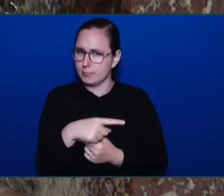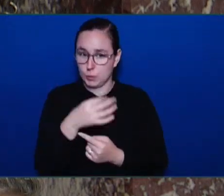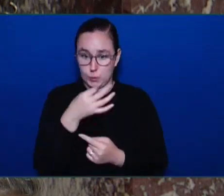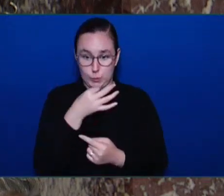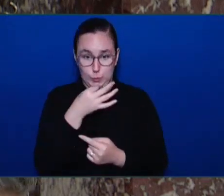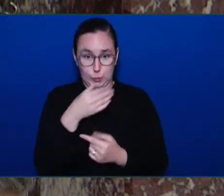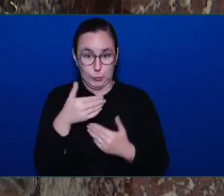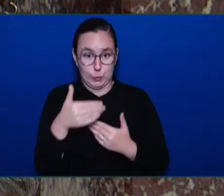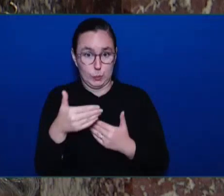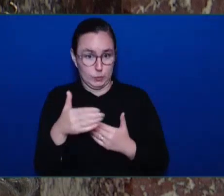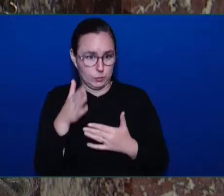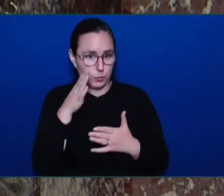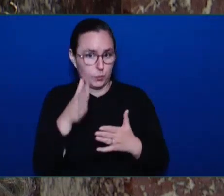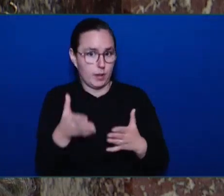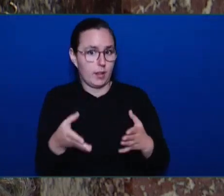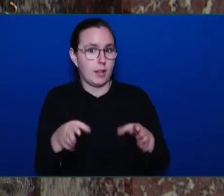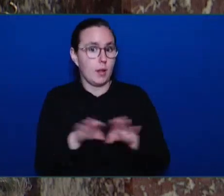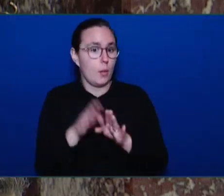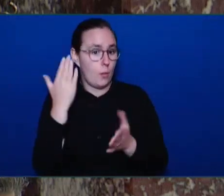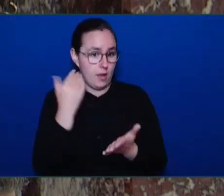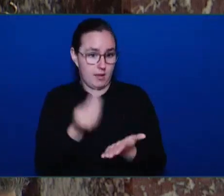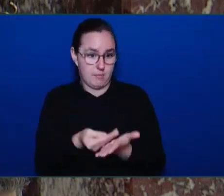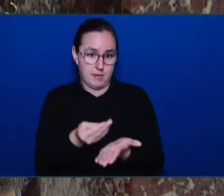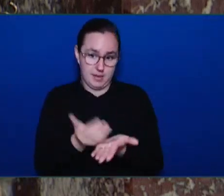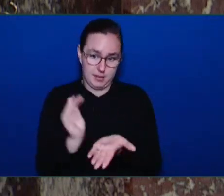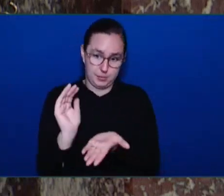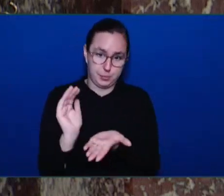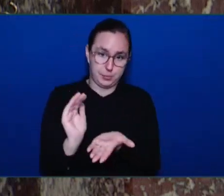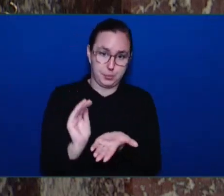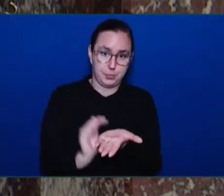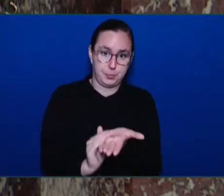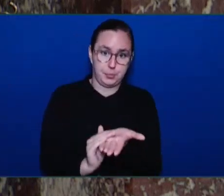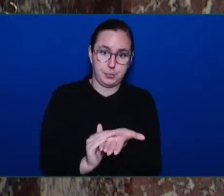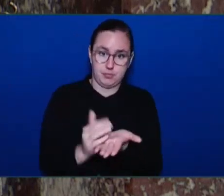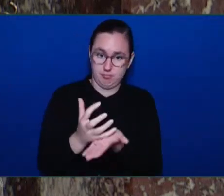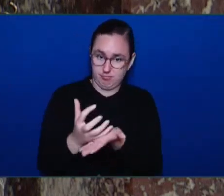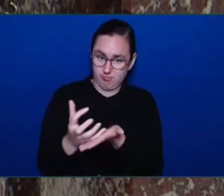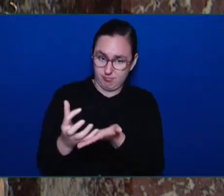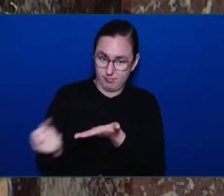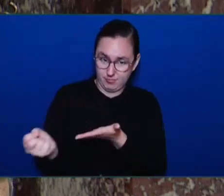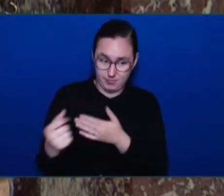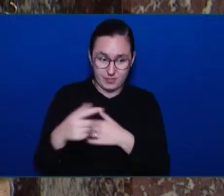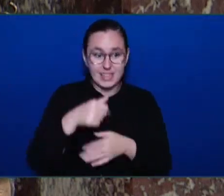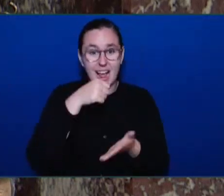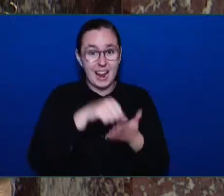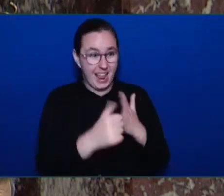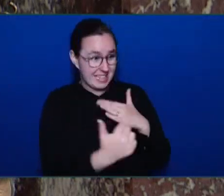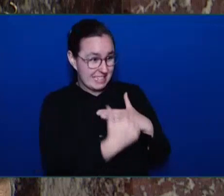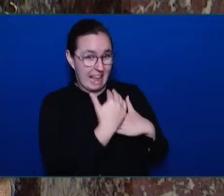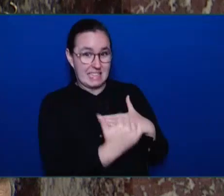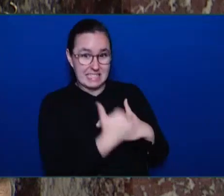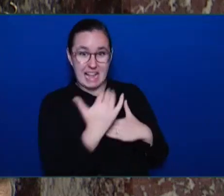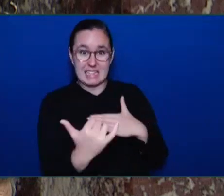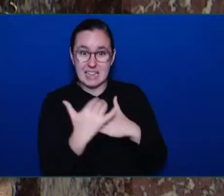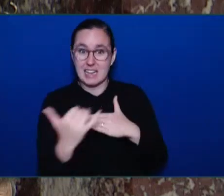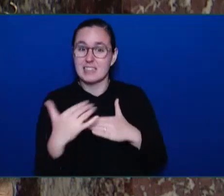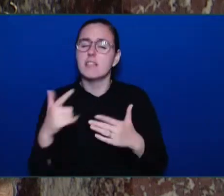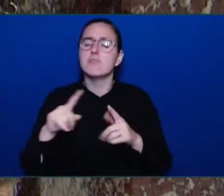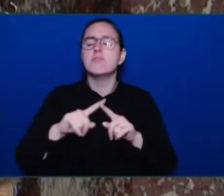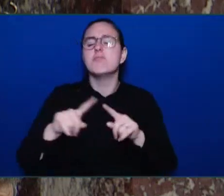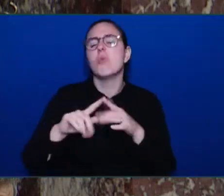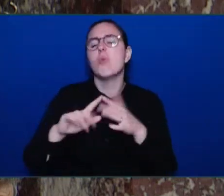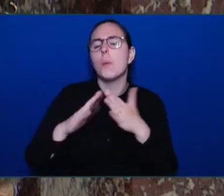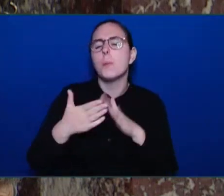end. We've received letters from community leaders outlining how these investments have supported initiatives to develop community